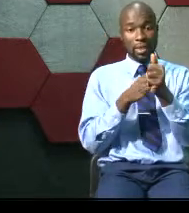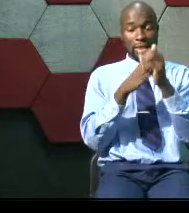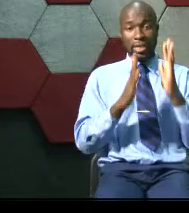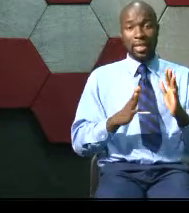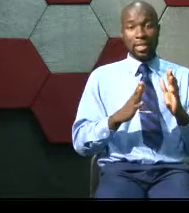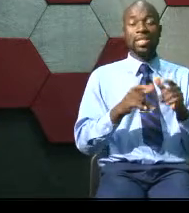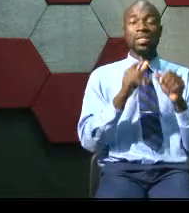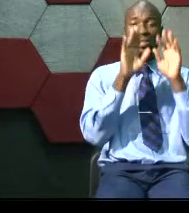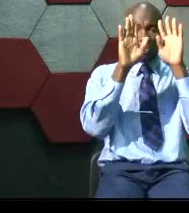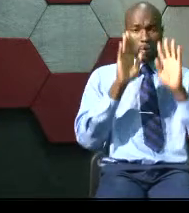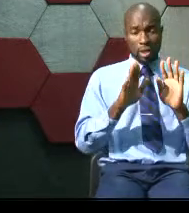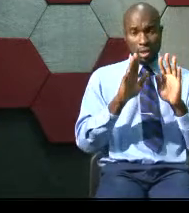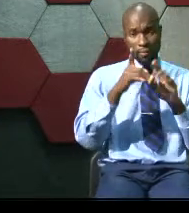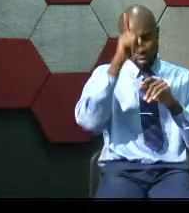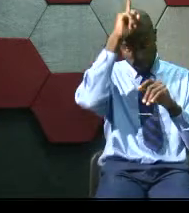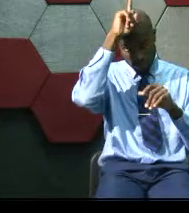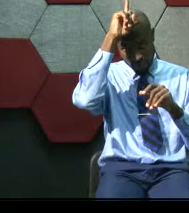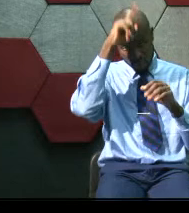village to raise a child.